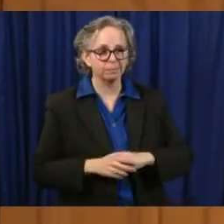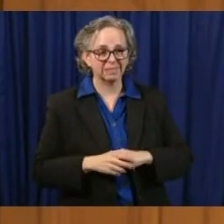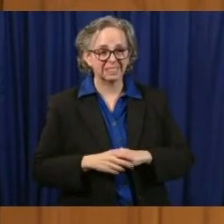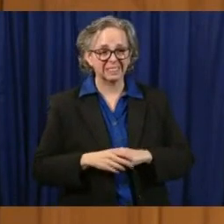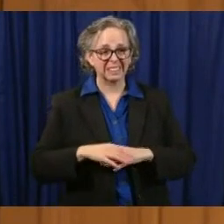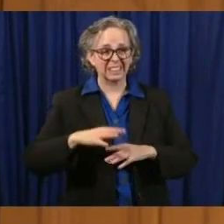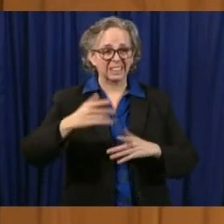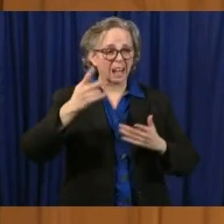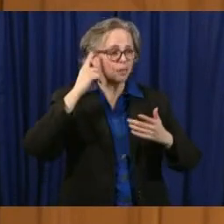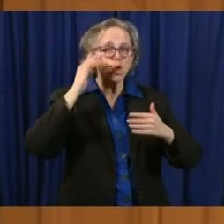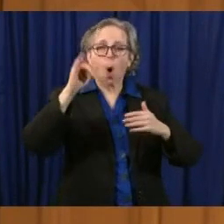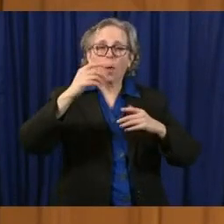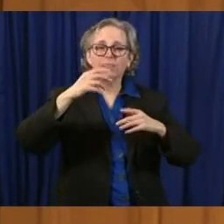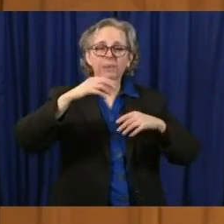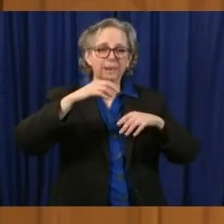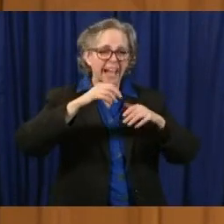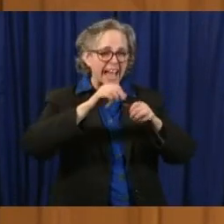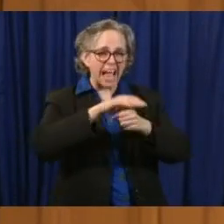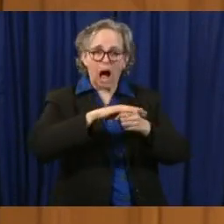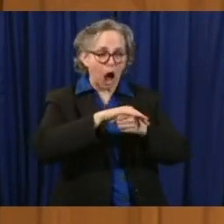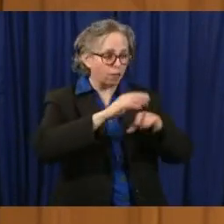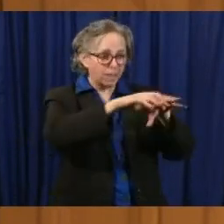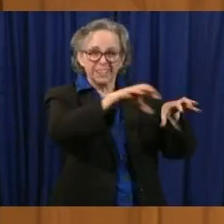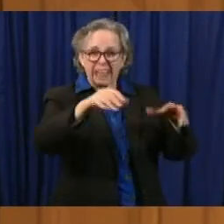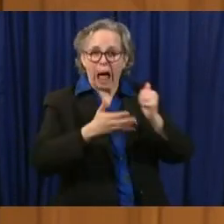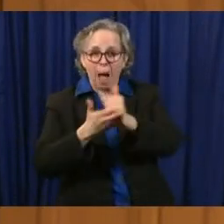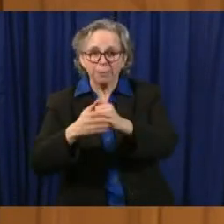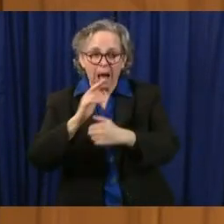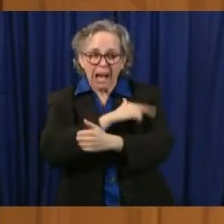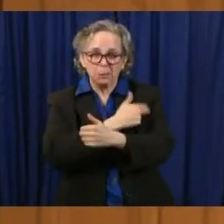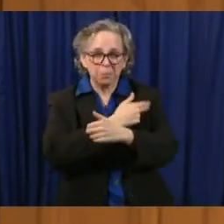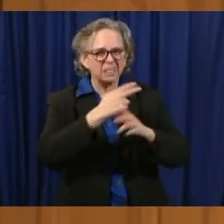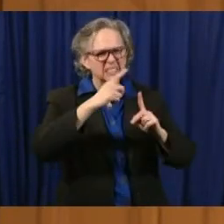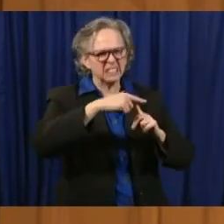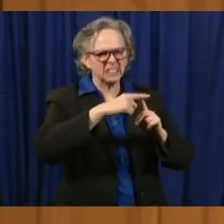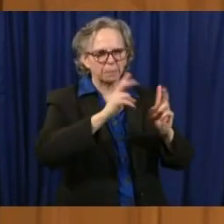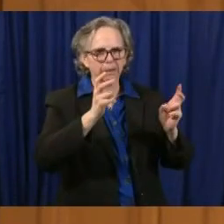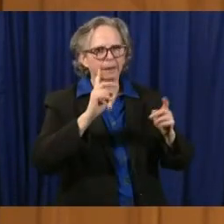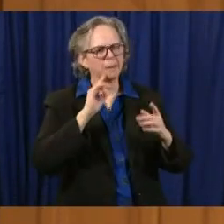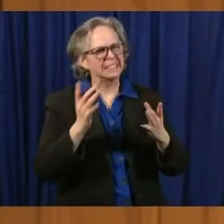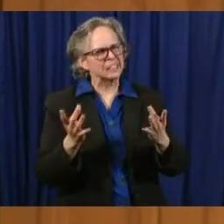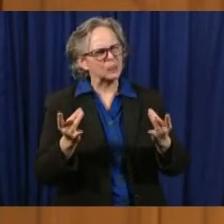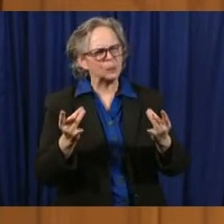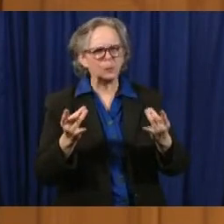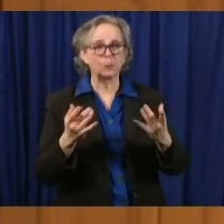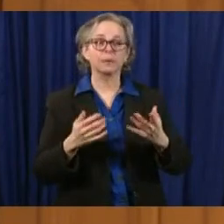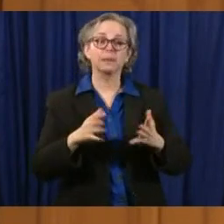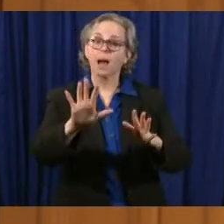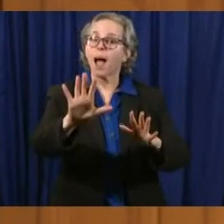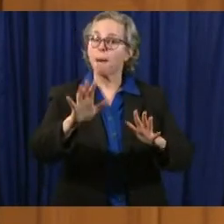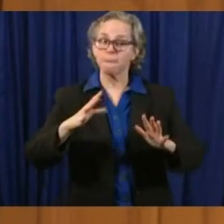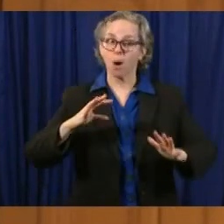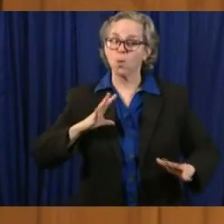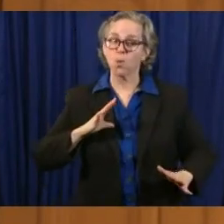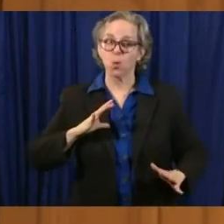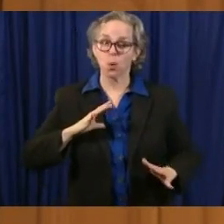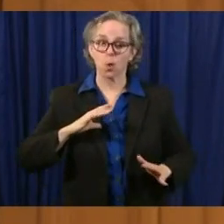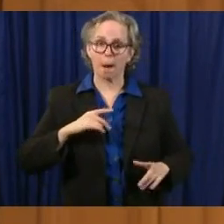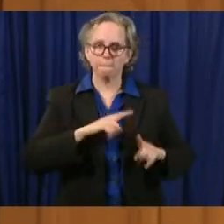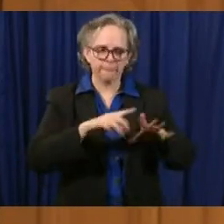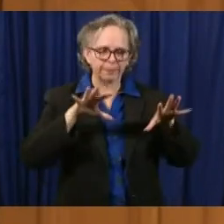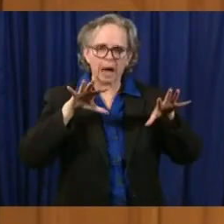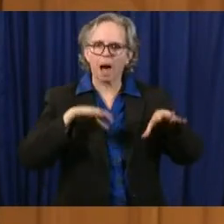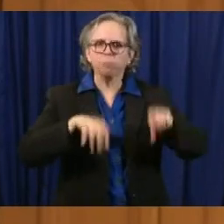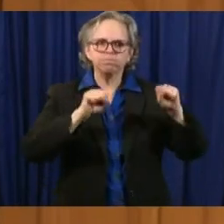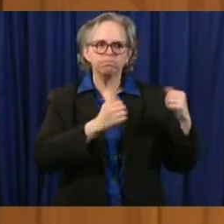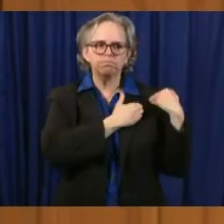really, you know, the benefit, the plus of us acting early in Ohio is that we really bought some time for the